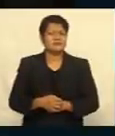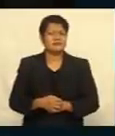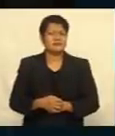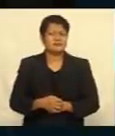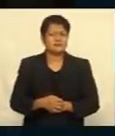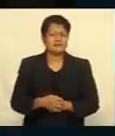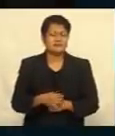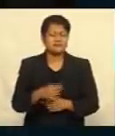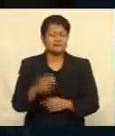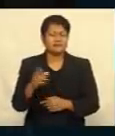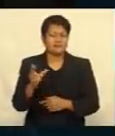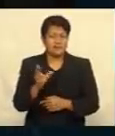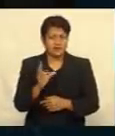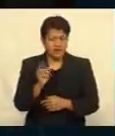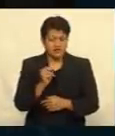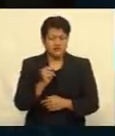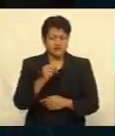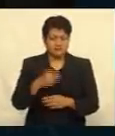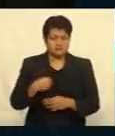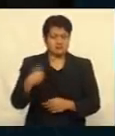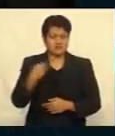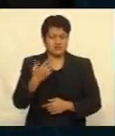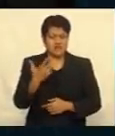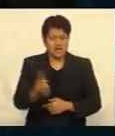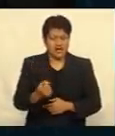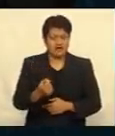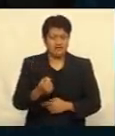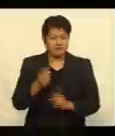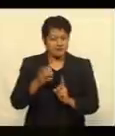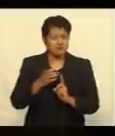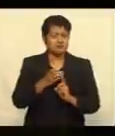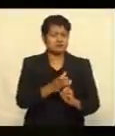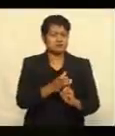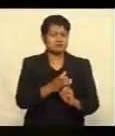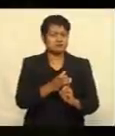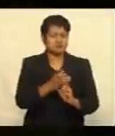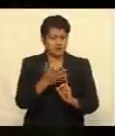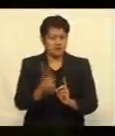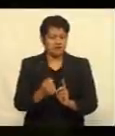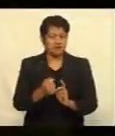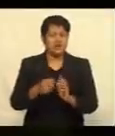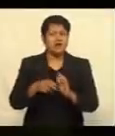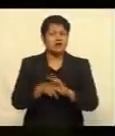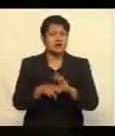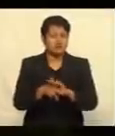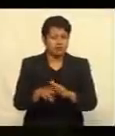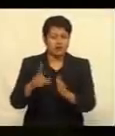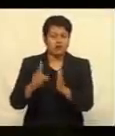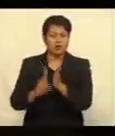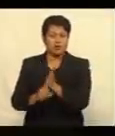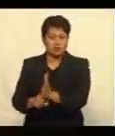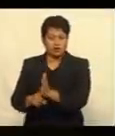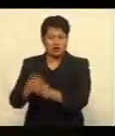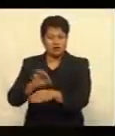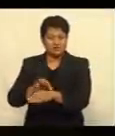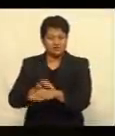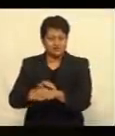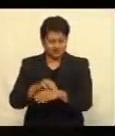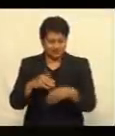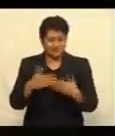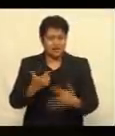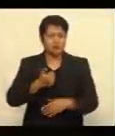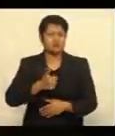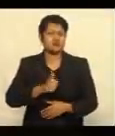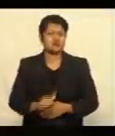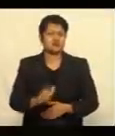the ministry have enough isolation facilities? Edwin, the Navua and Lautoka hospitals are currently being used as an isolation